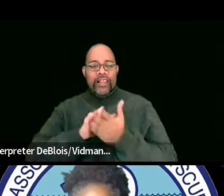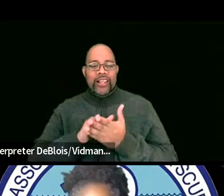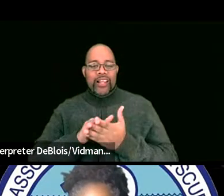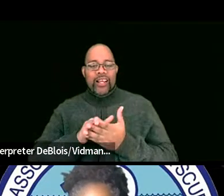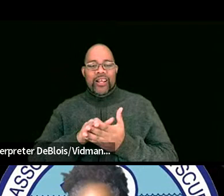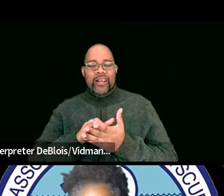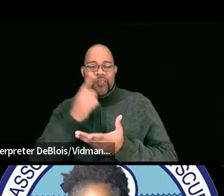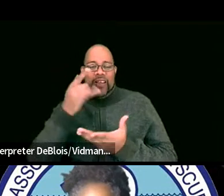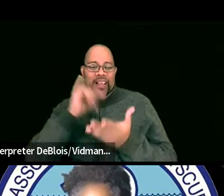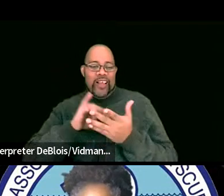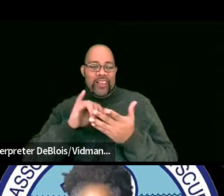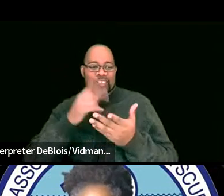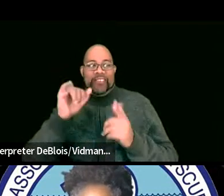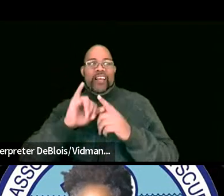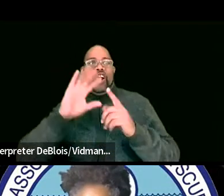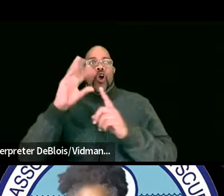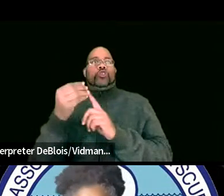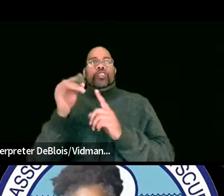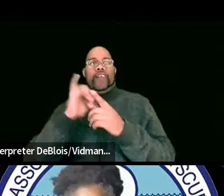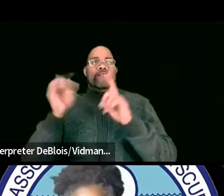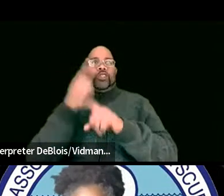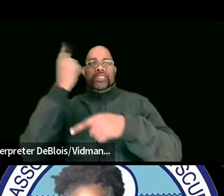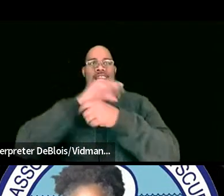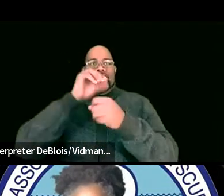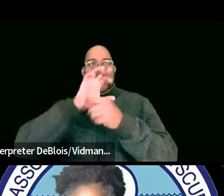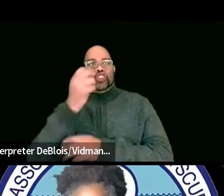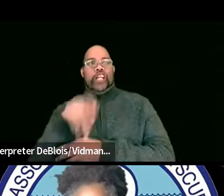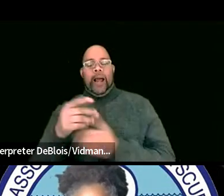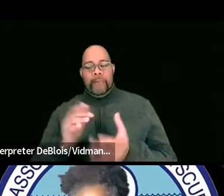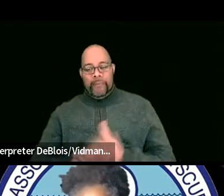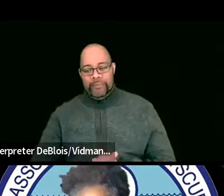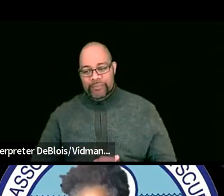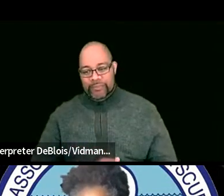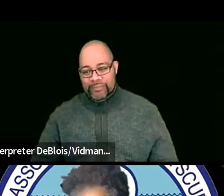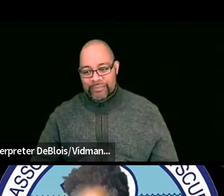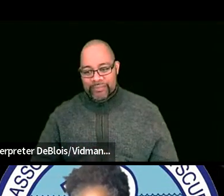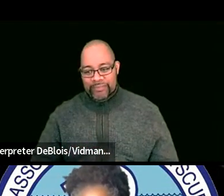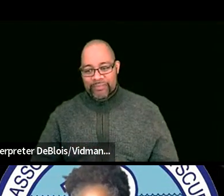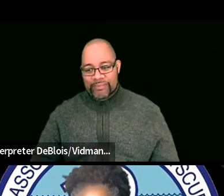like first day in the shop. So yeah.